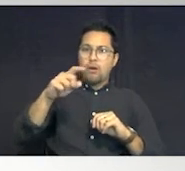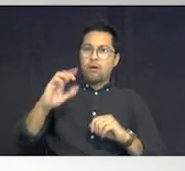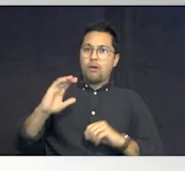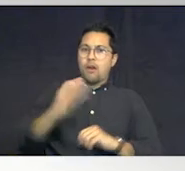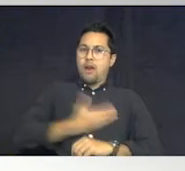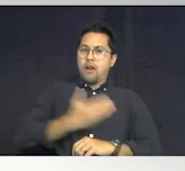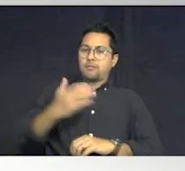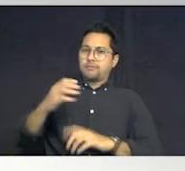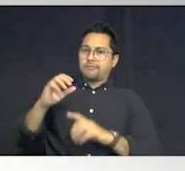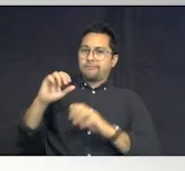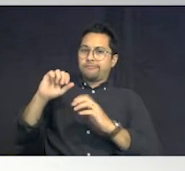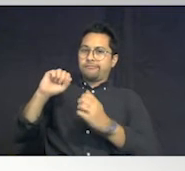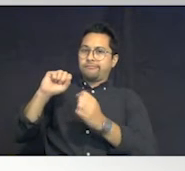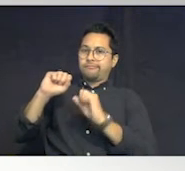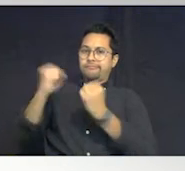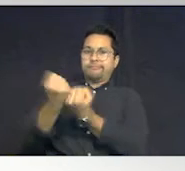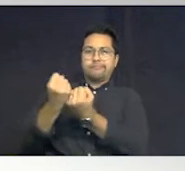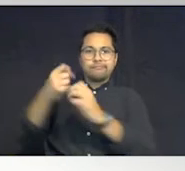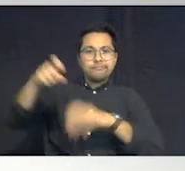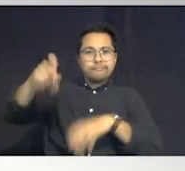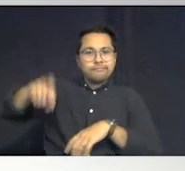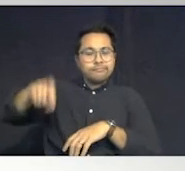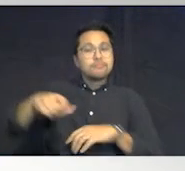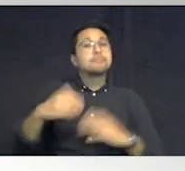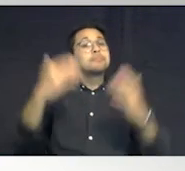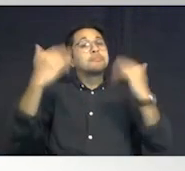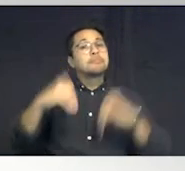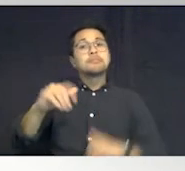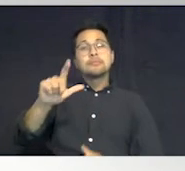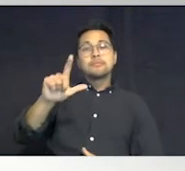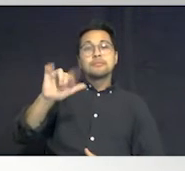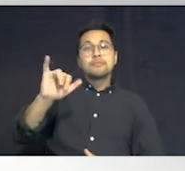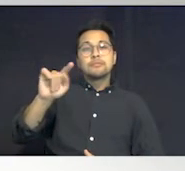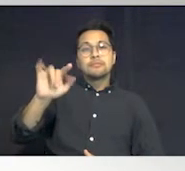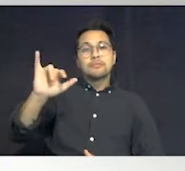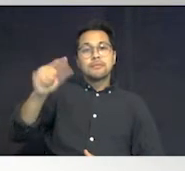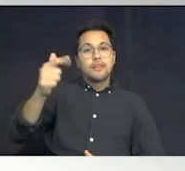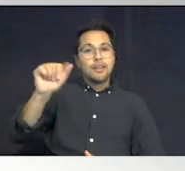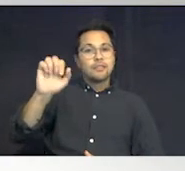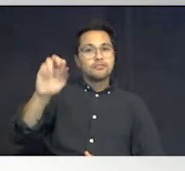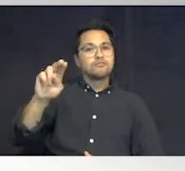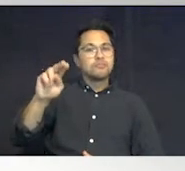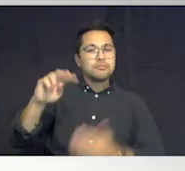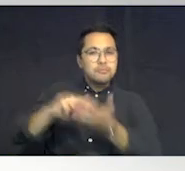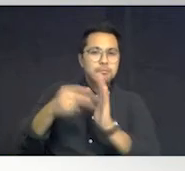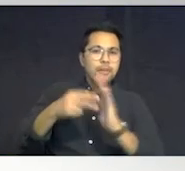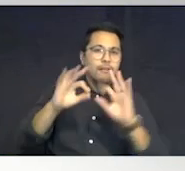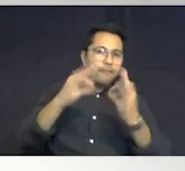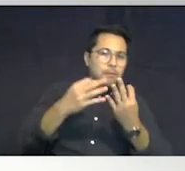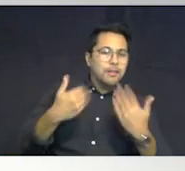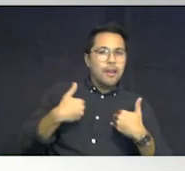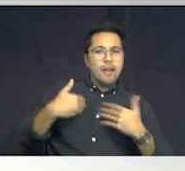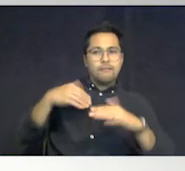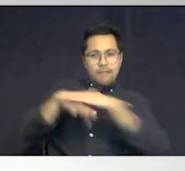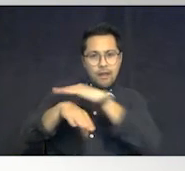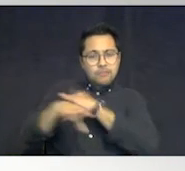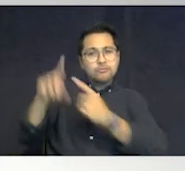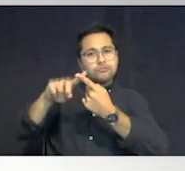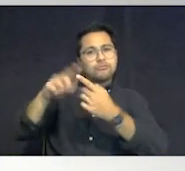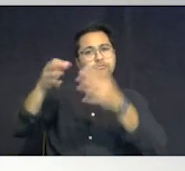needs. Next up, we have litigation, in which families and educators have access to the court systems to enforce a